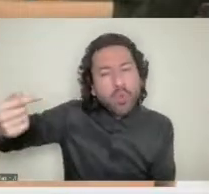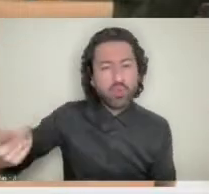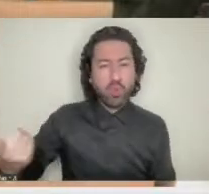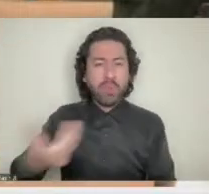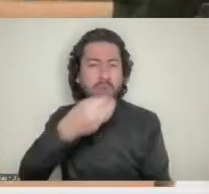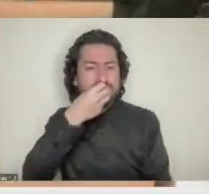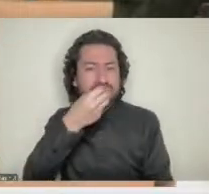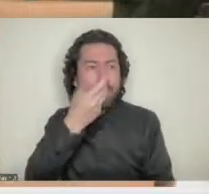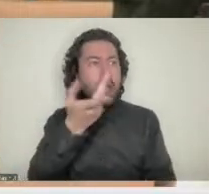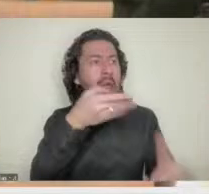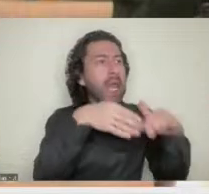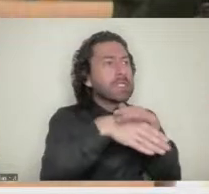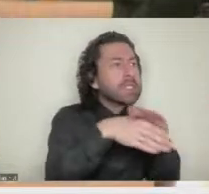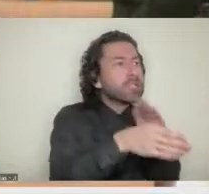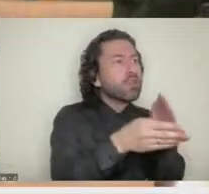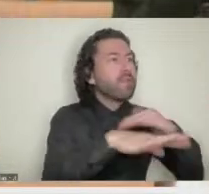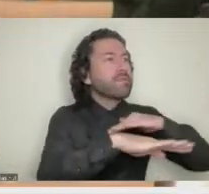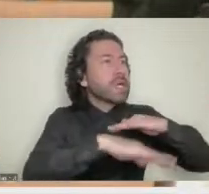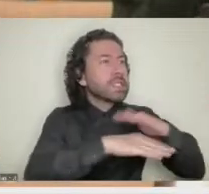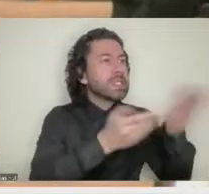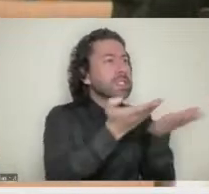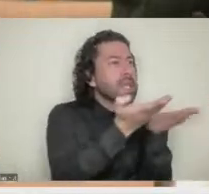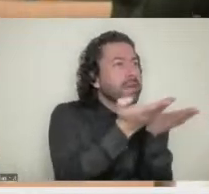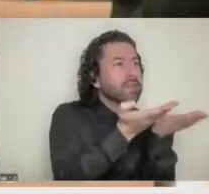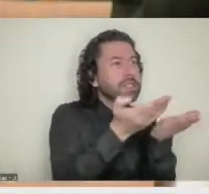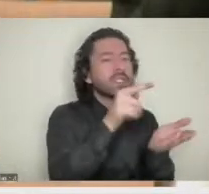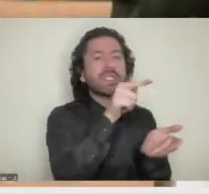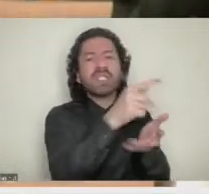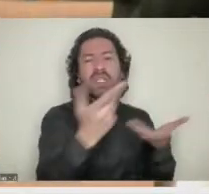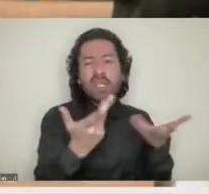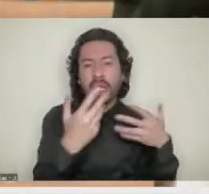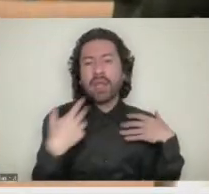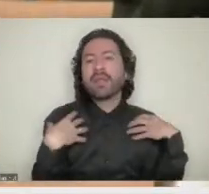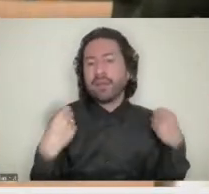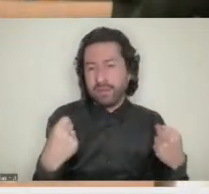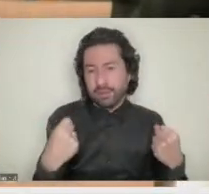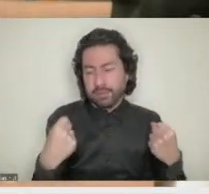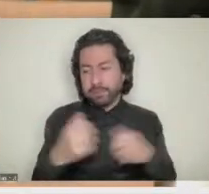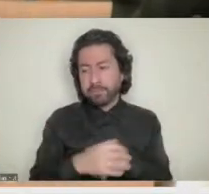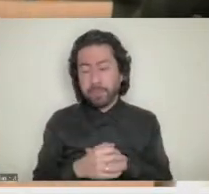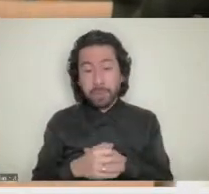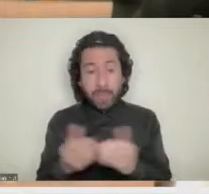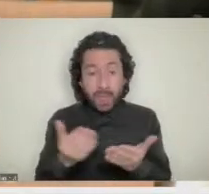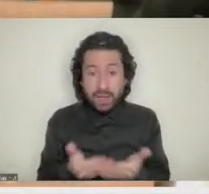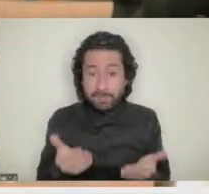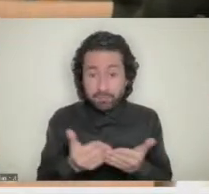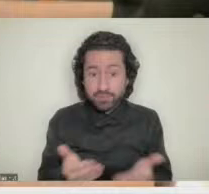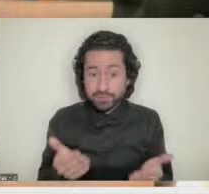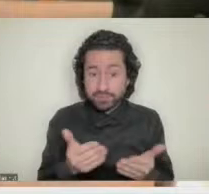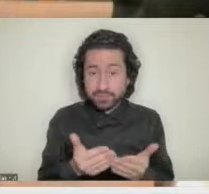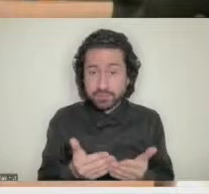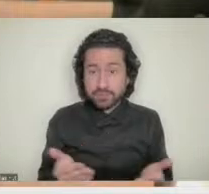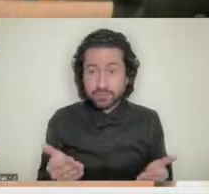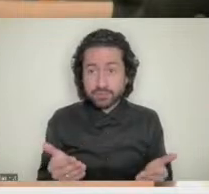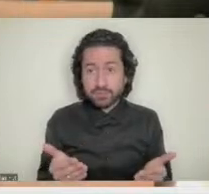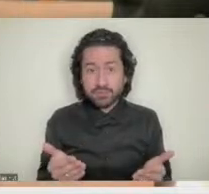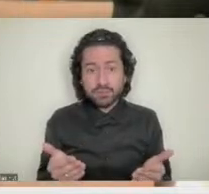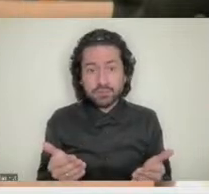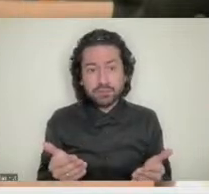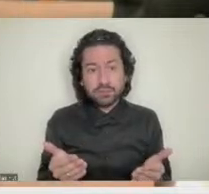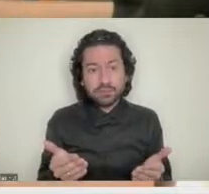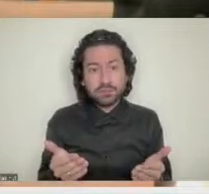food handling, lack of access to basic services, essential health services, and other issues. So at present, we are